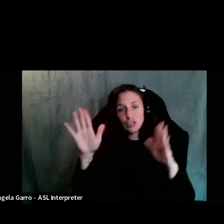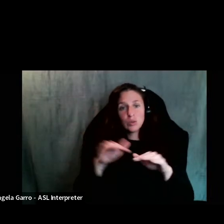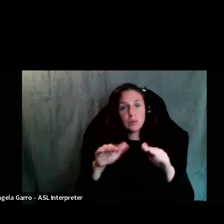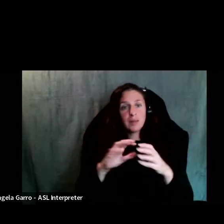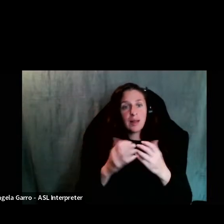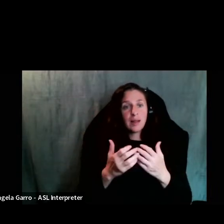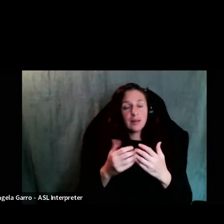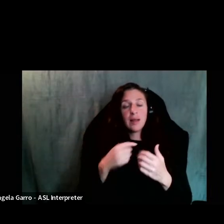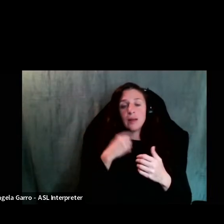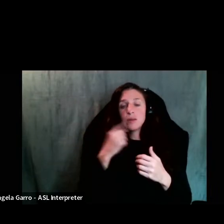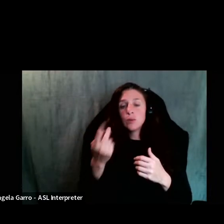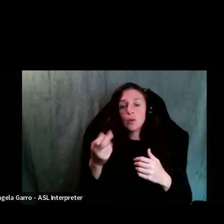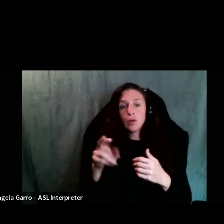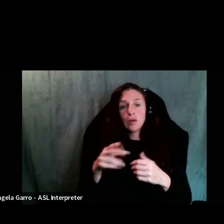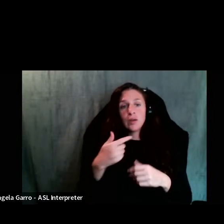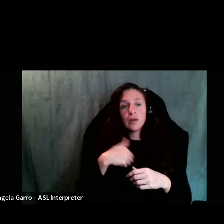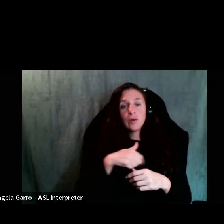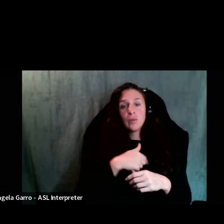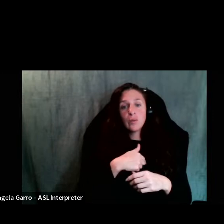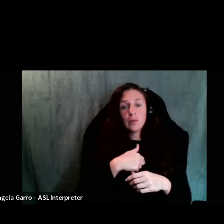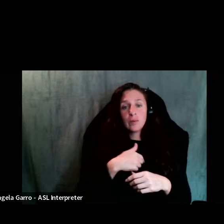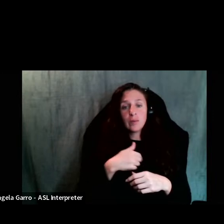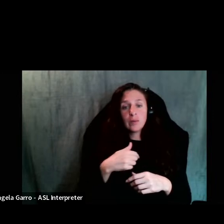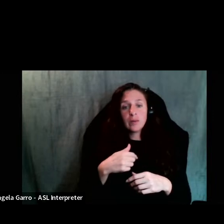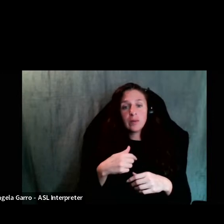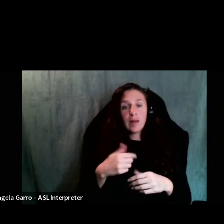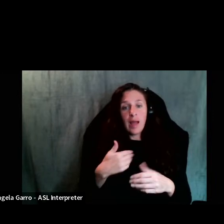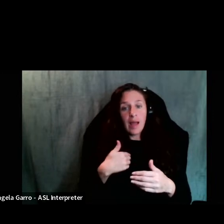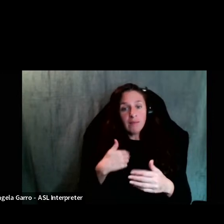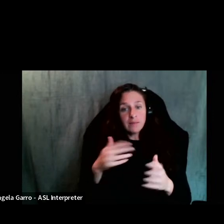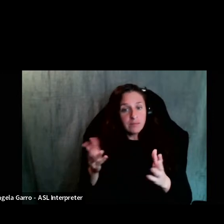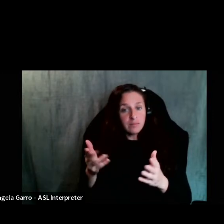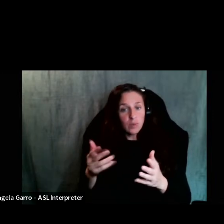I told her, we have a hearing today. Do you want to come and share your feelings?